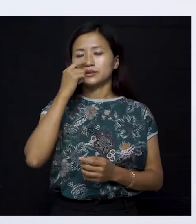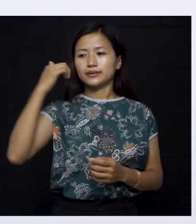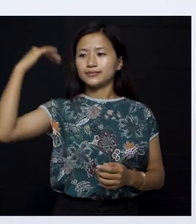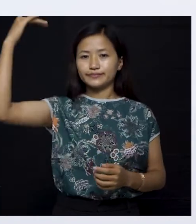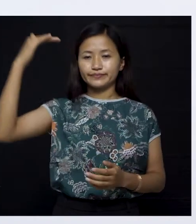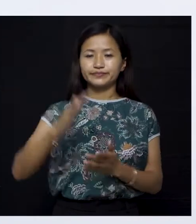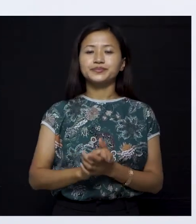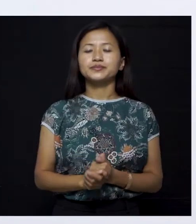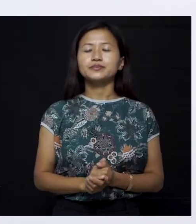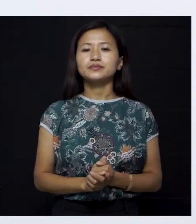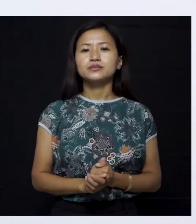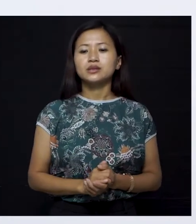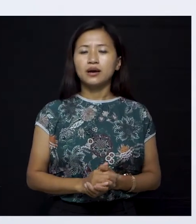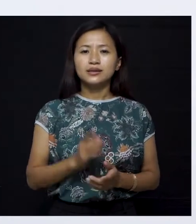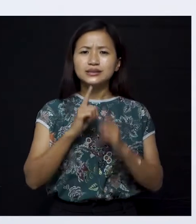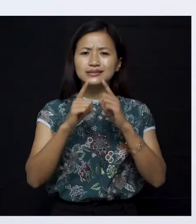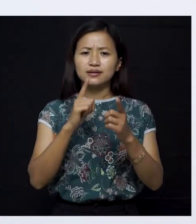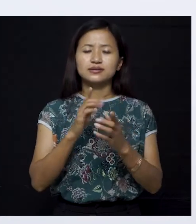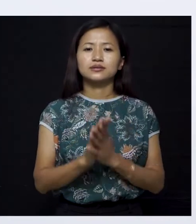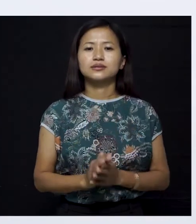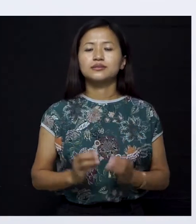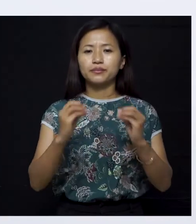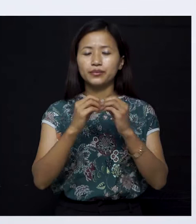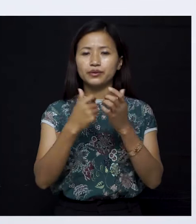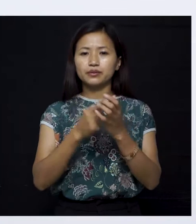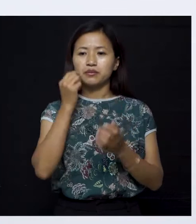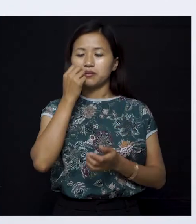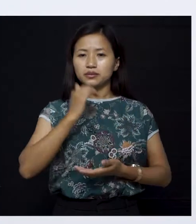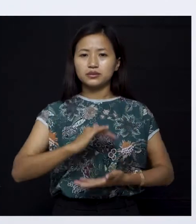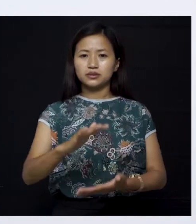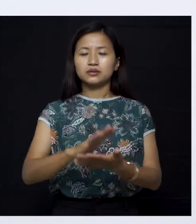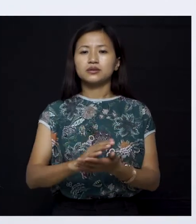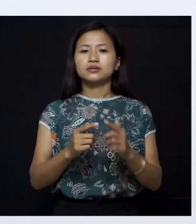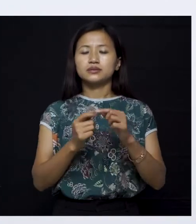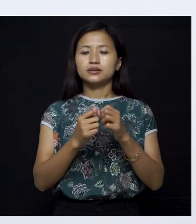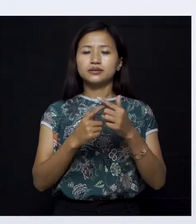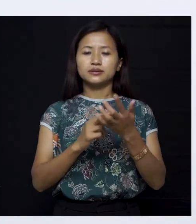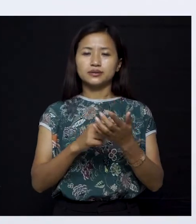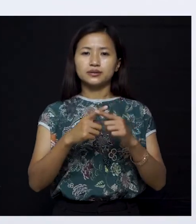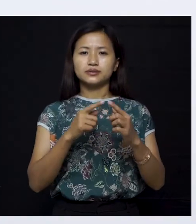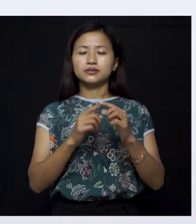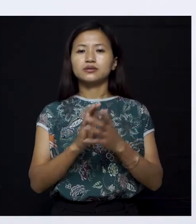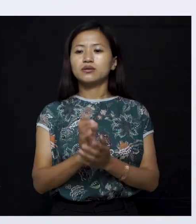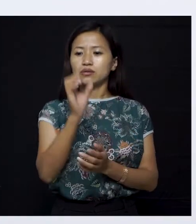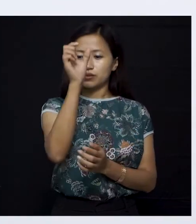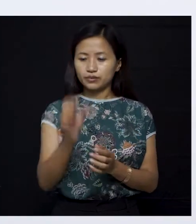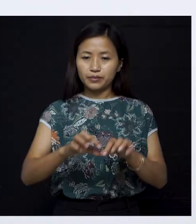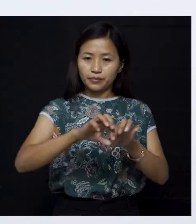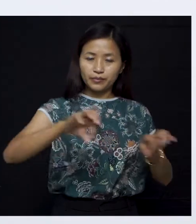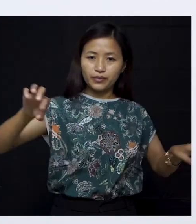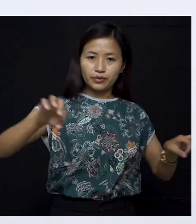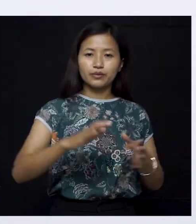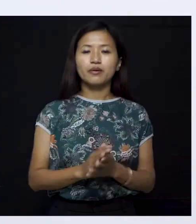okay? And so they were still discussing. Bartley comes in, and then he takes a rope because he needs it for the horse. He